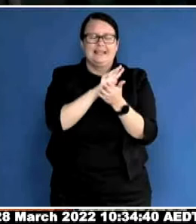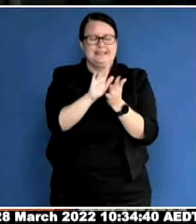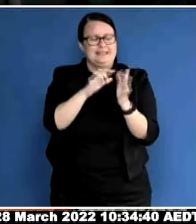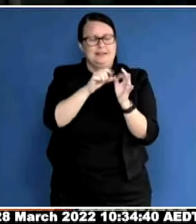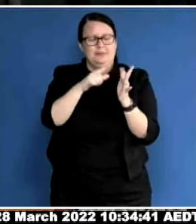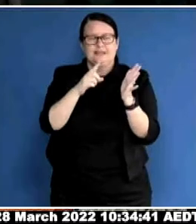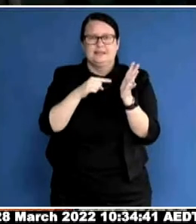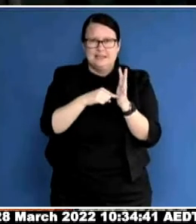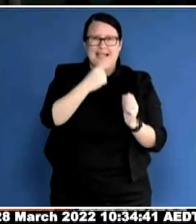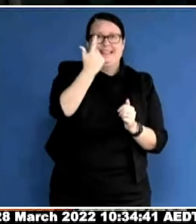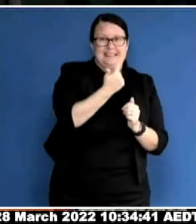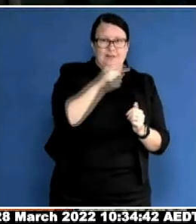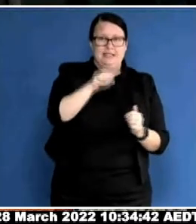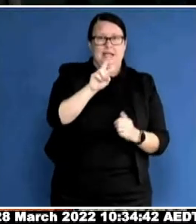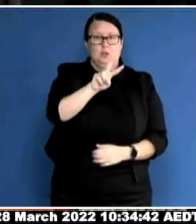17.21.8,